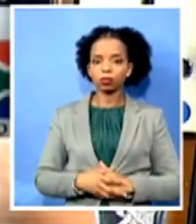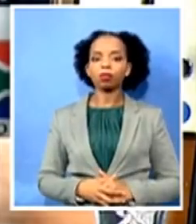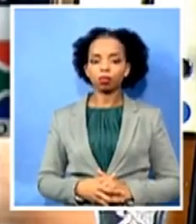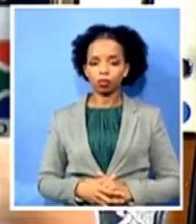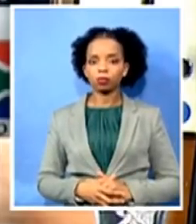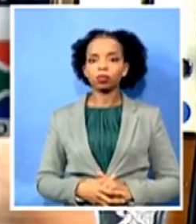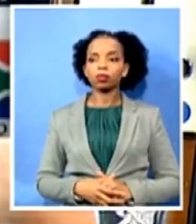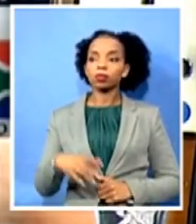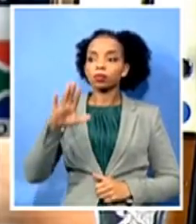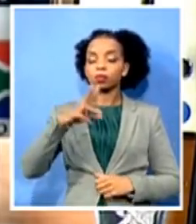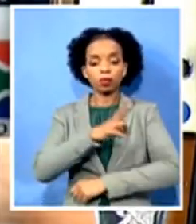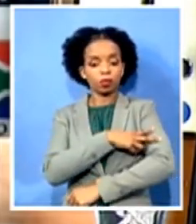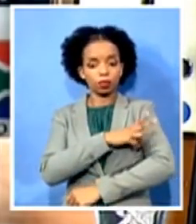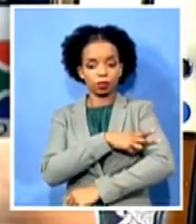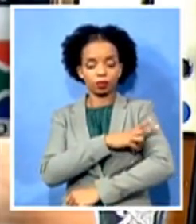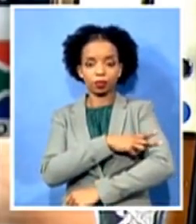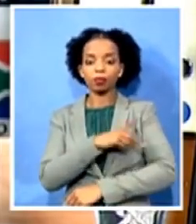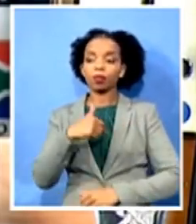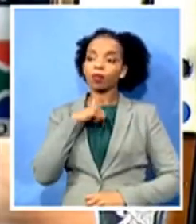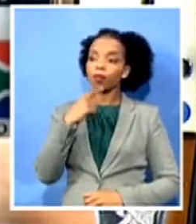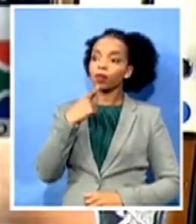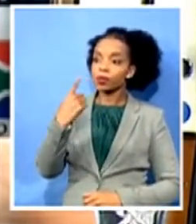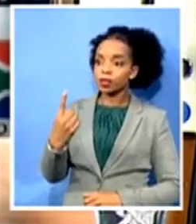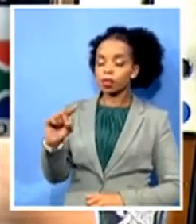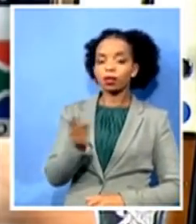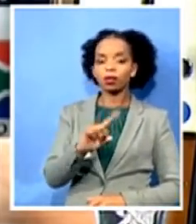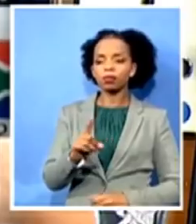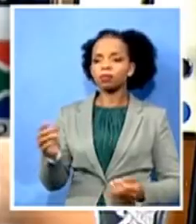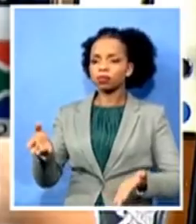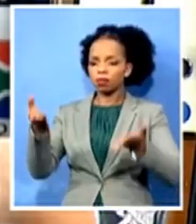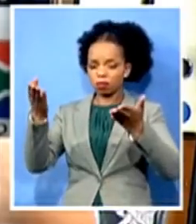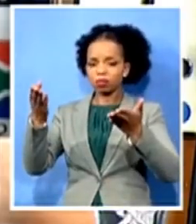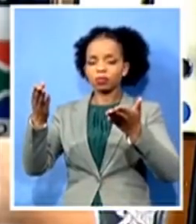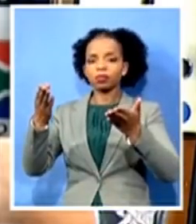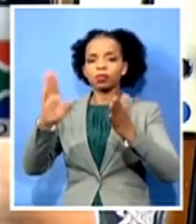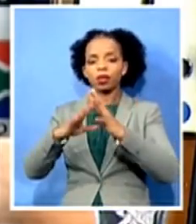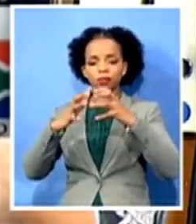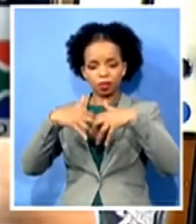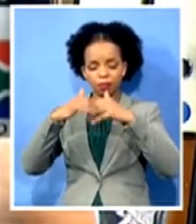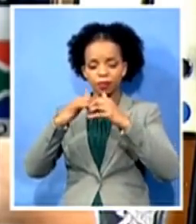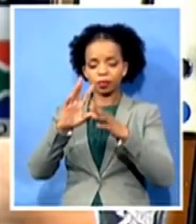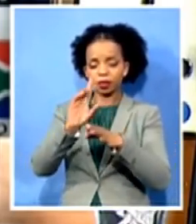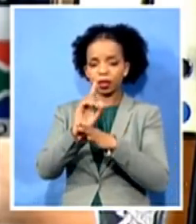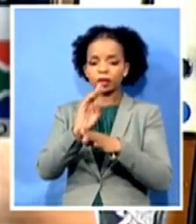develop a database of those who qualifies. Bring it to me.